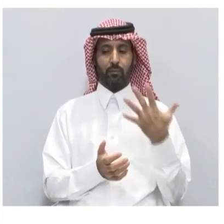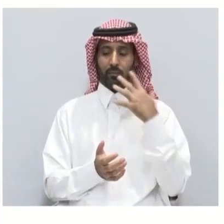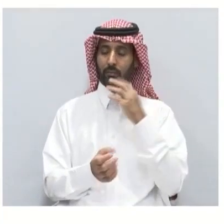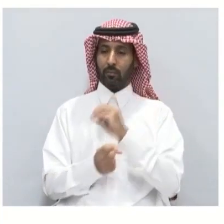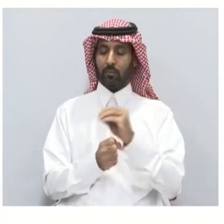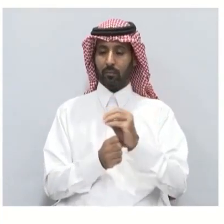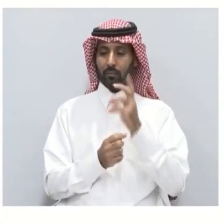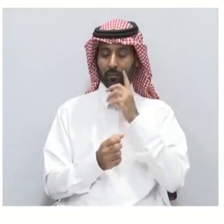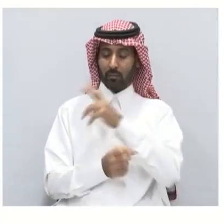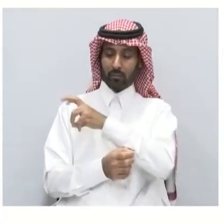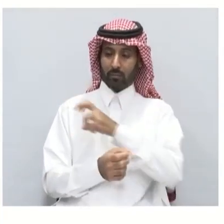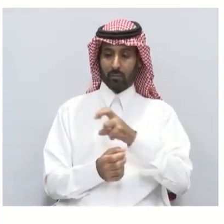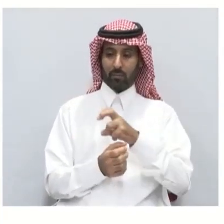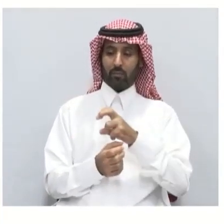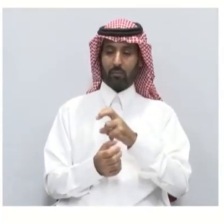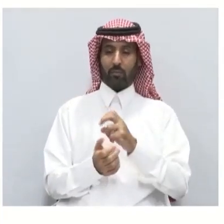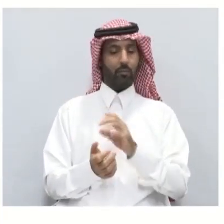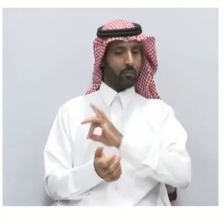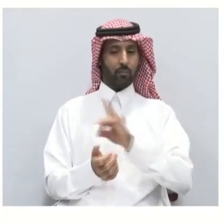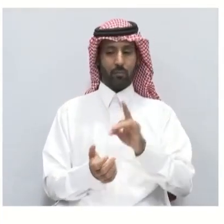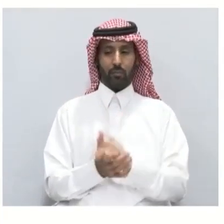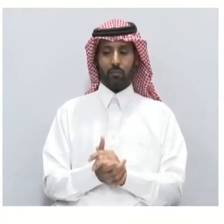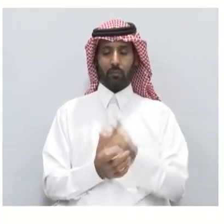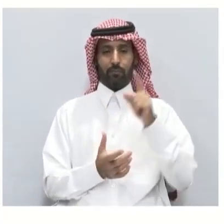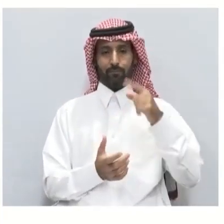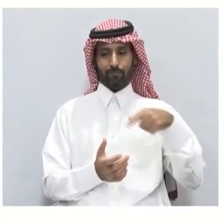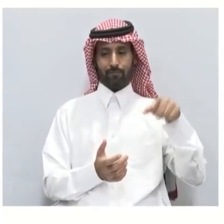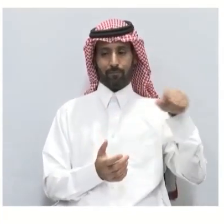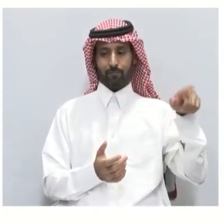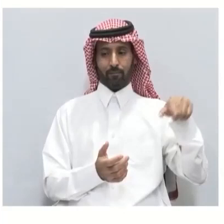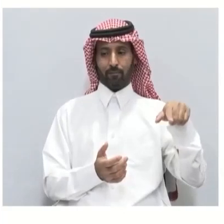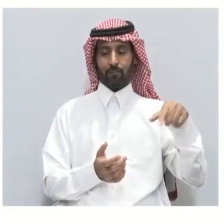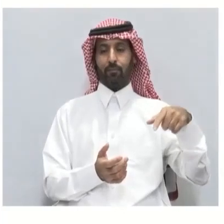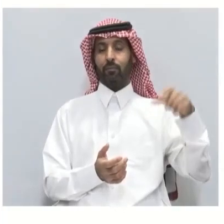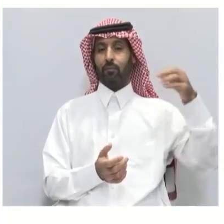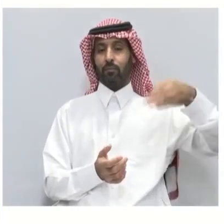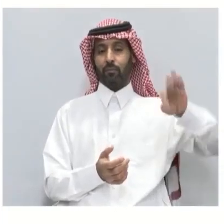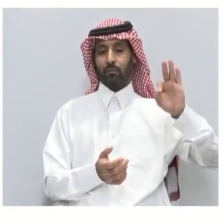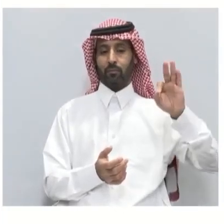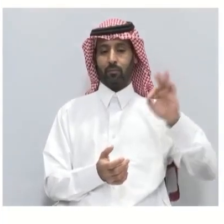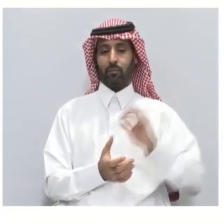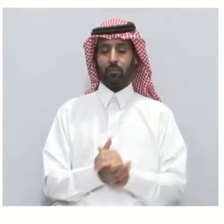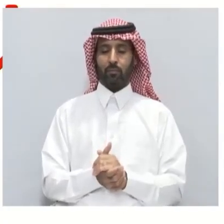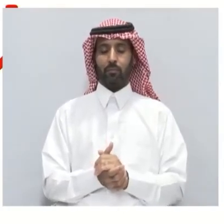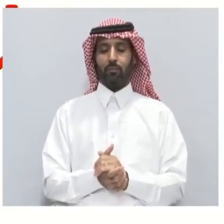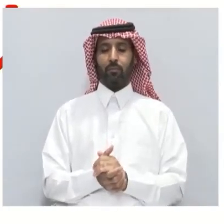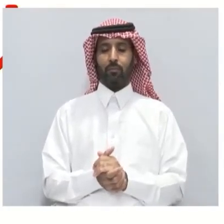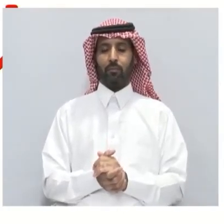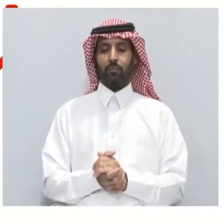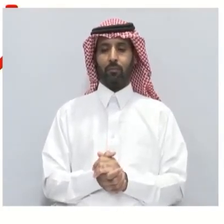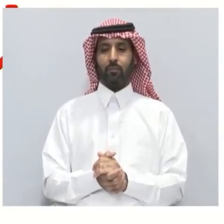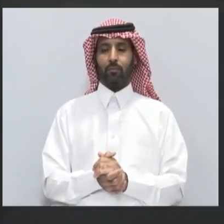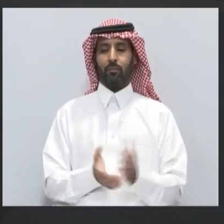reports on a robbery. No, false. It reports about someone who tried to escape from